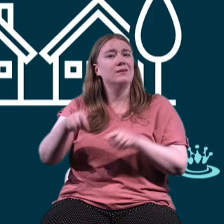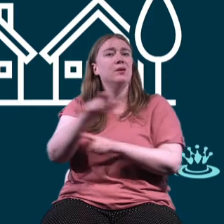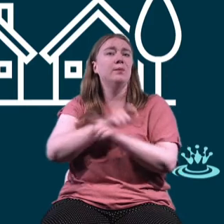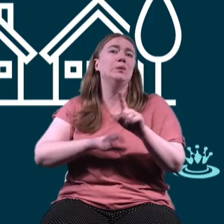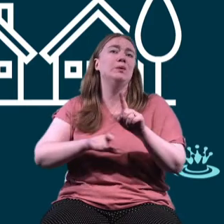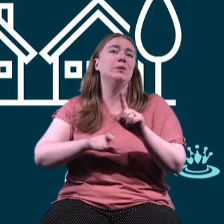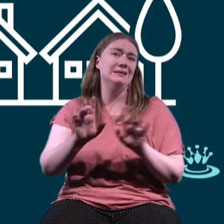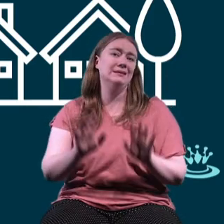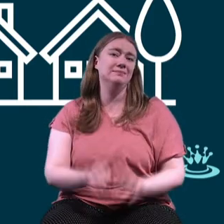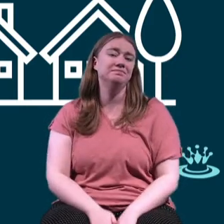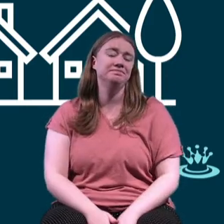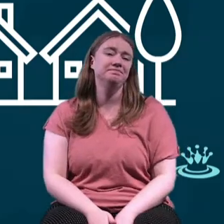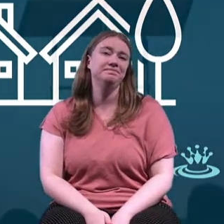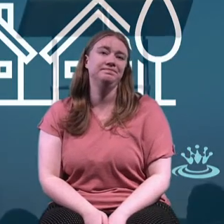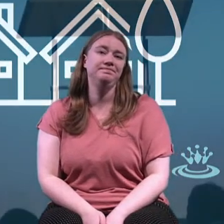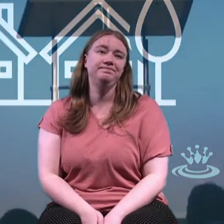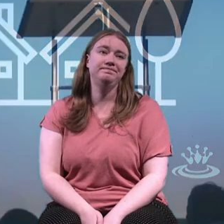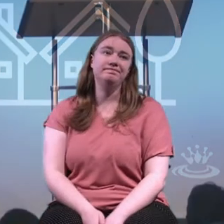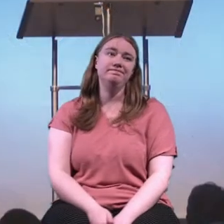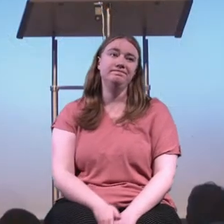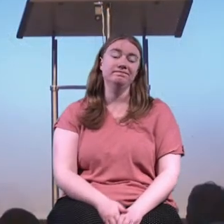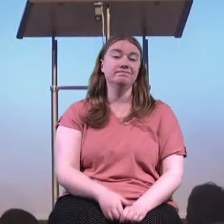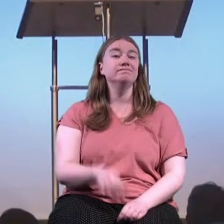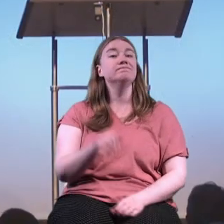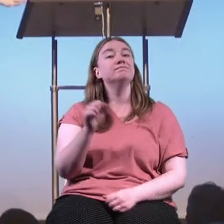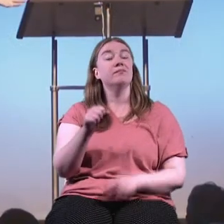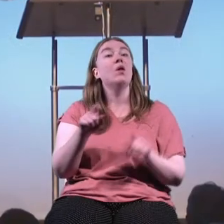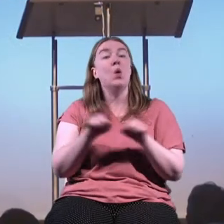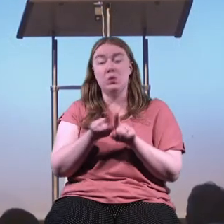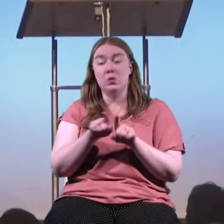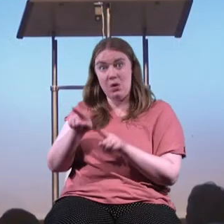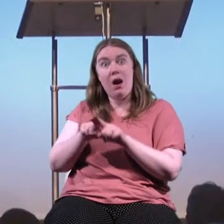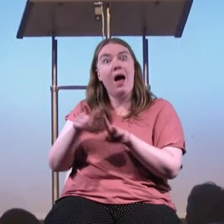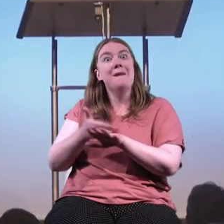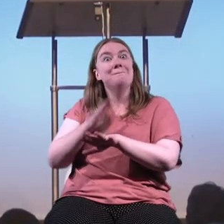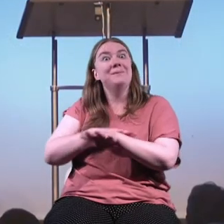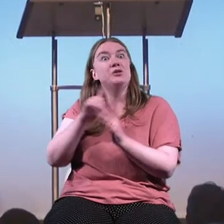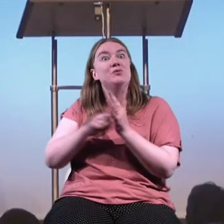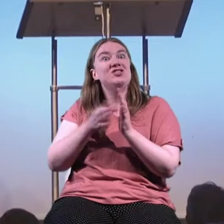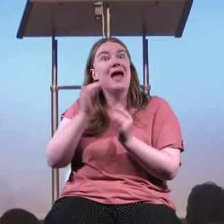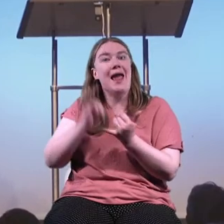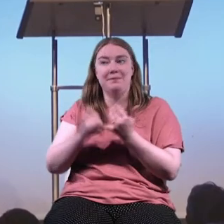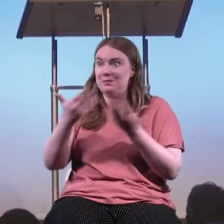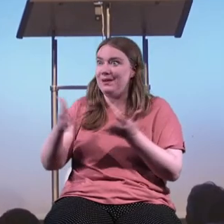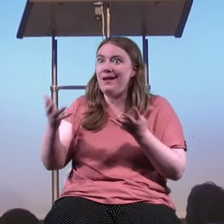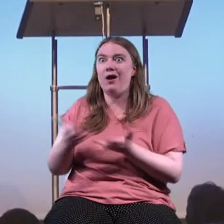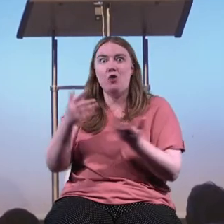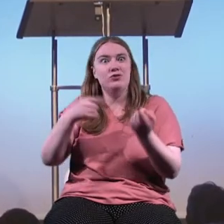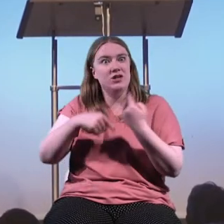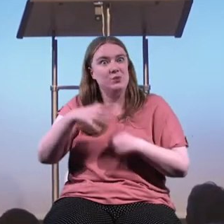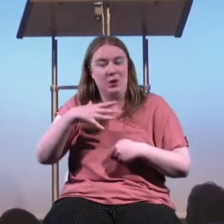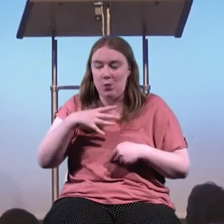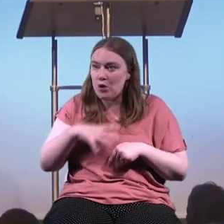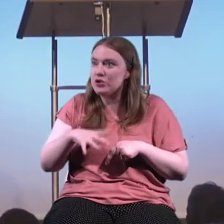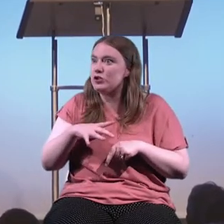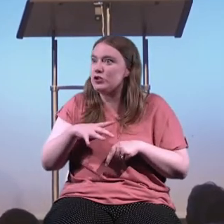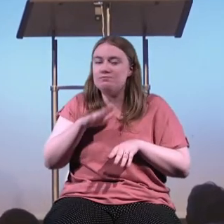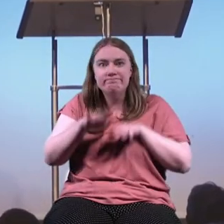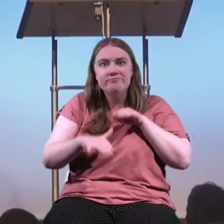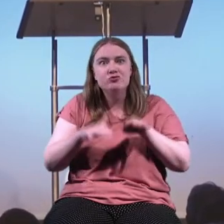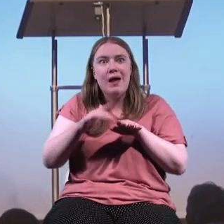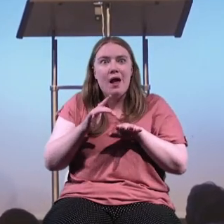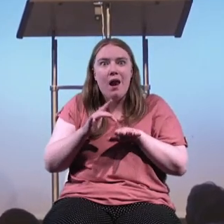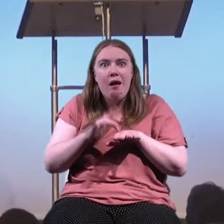community. Yeah, we'd encourage you to, as Bishop James encouraged us, we want to tread lightly. As Jody said, we want